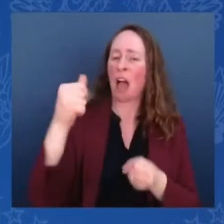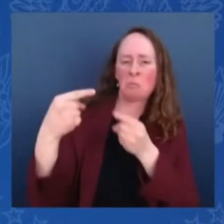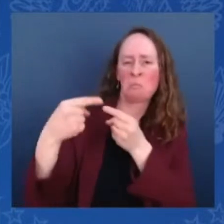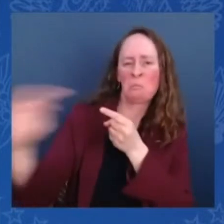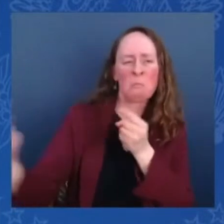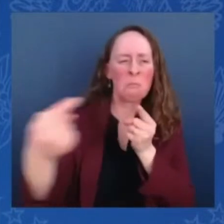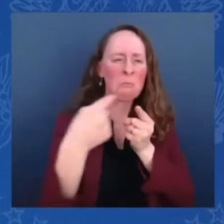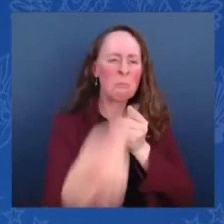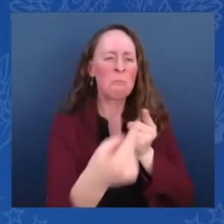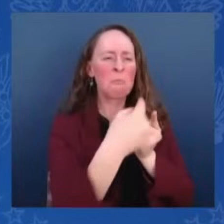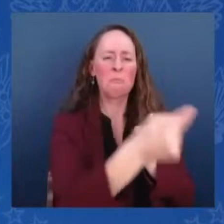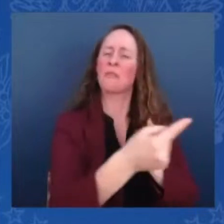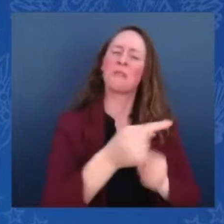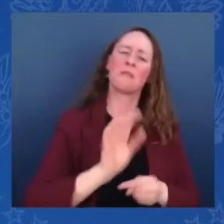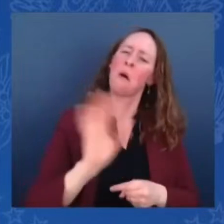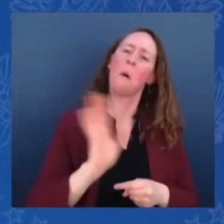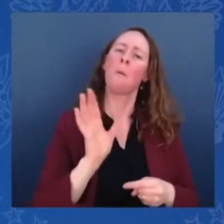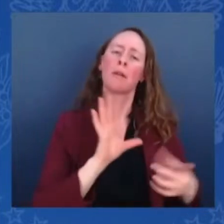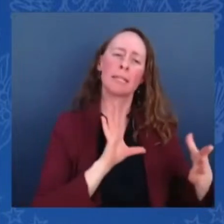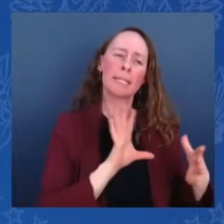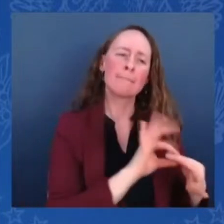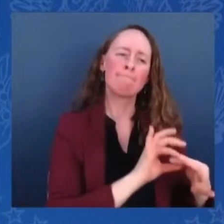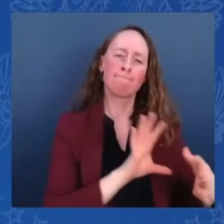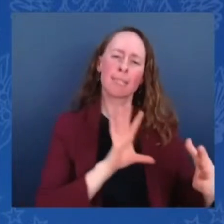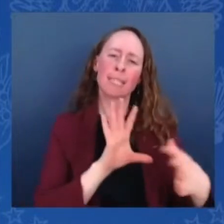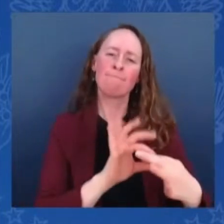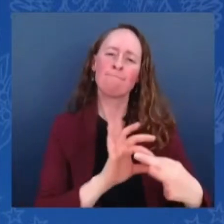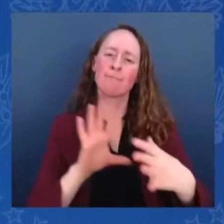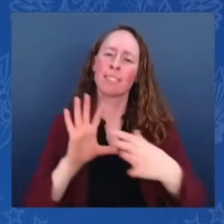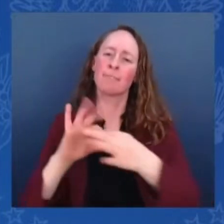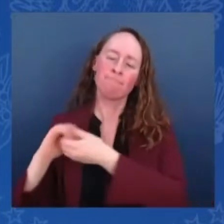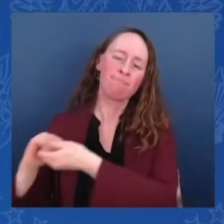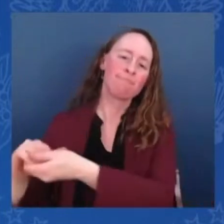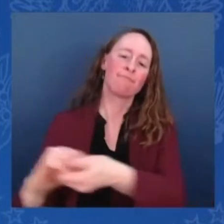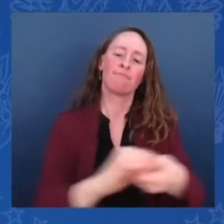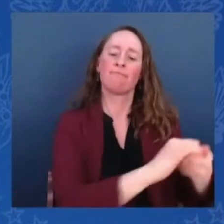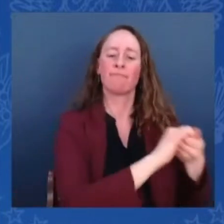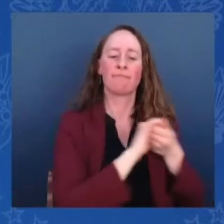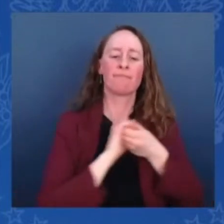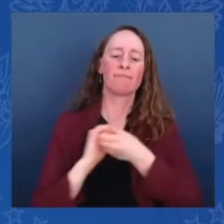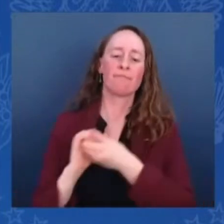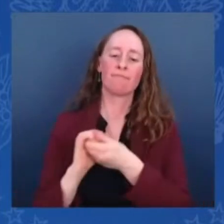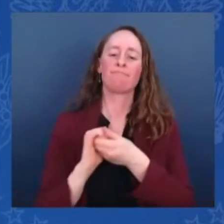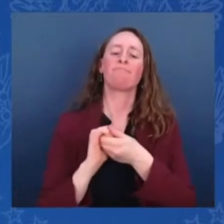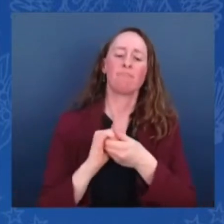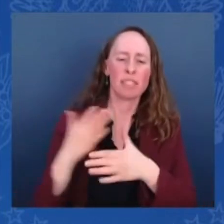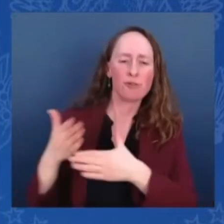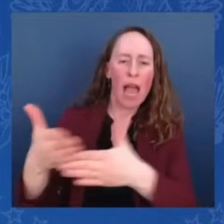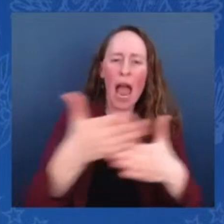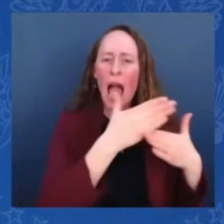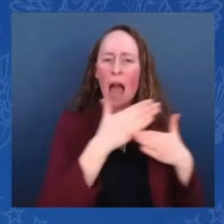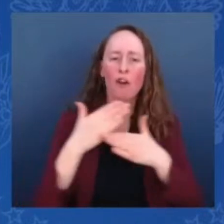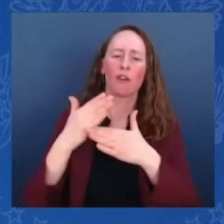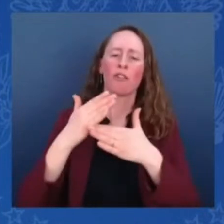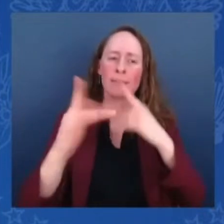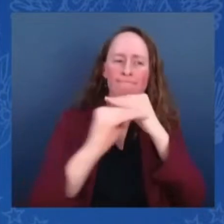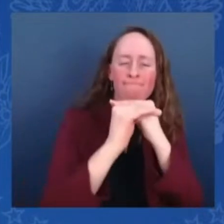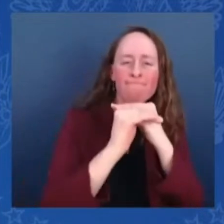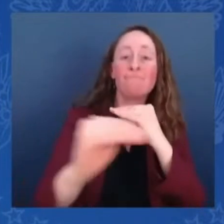together, to increase shared security and prosperity, to stand up to